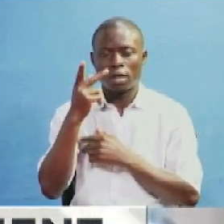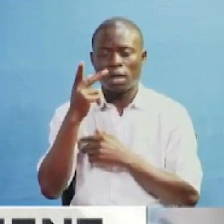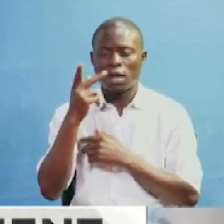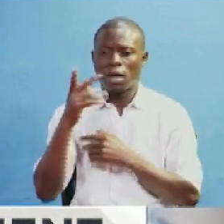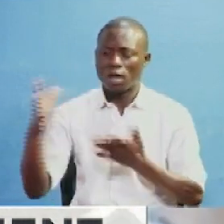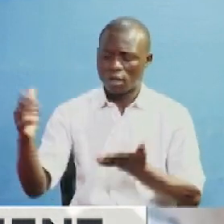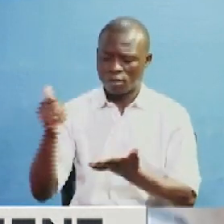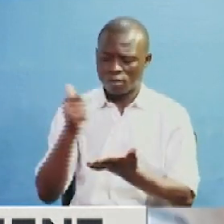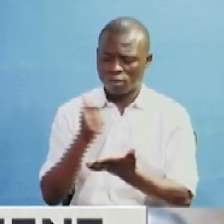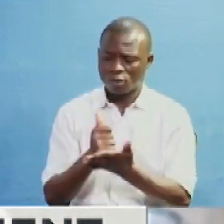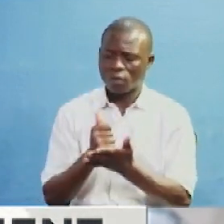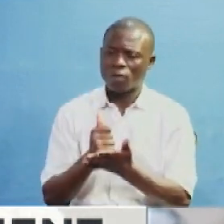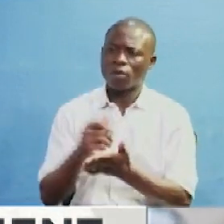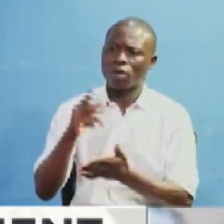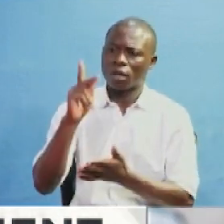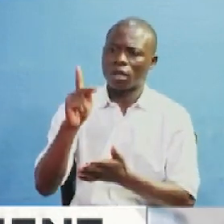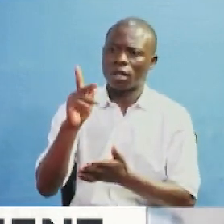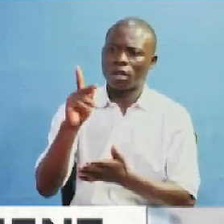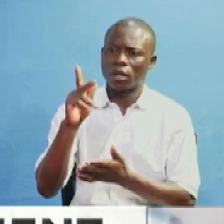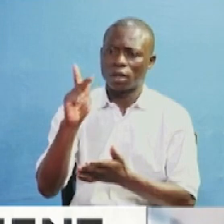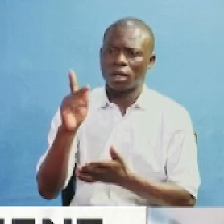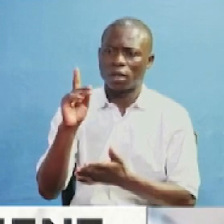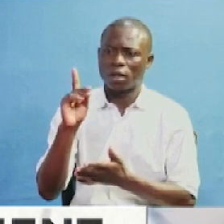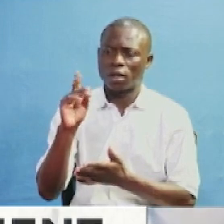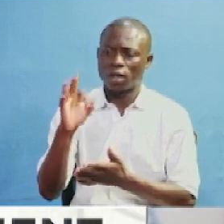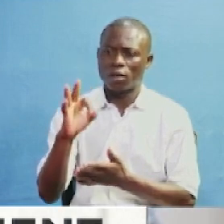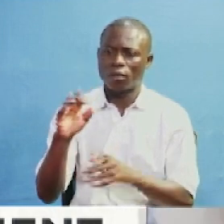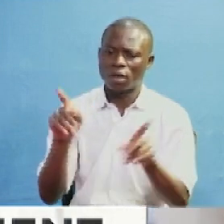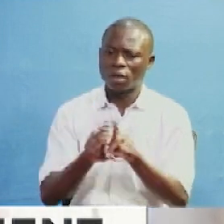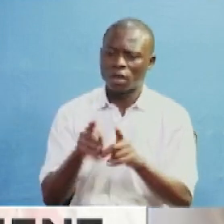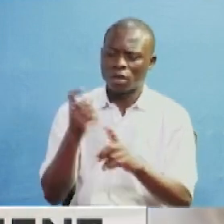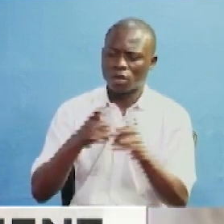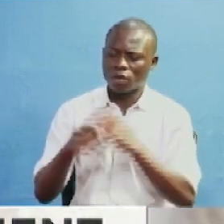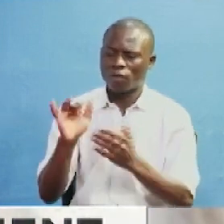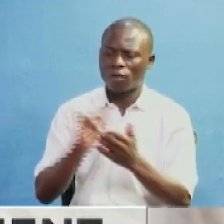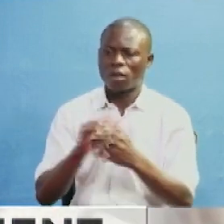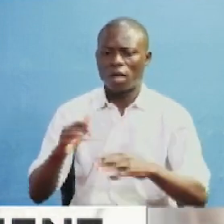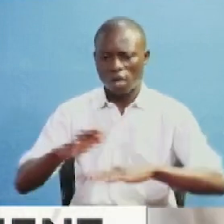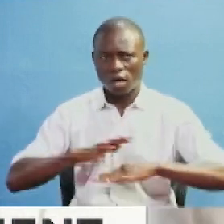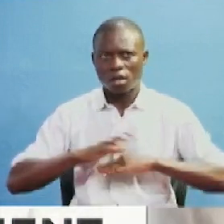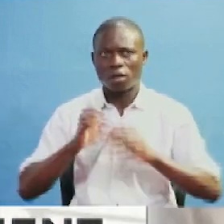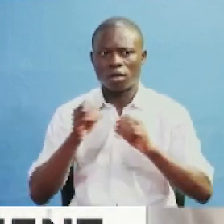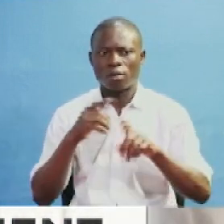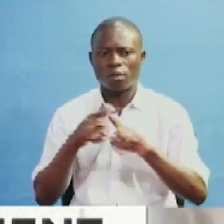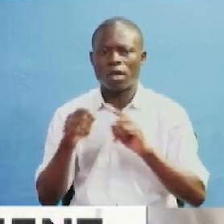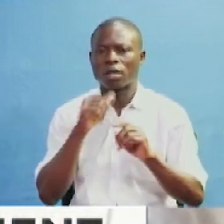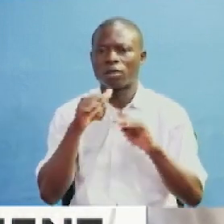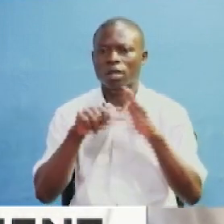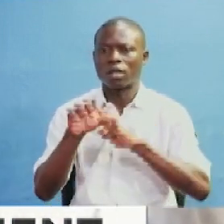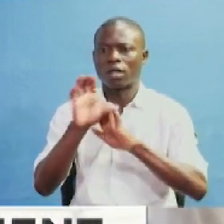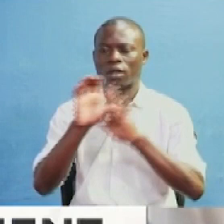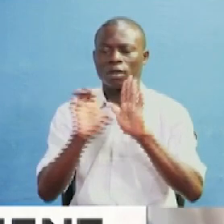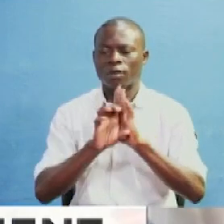of the KDF is not only totally unjustified, but also unconstitutional.